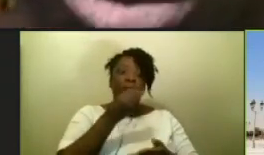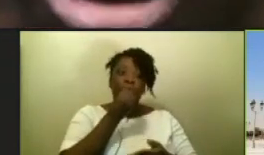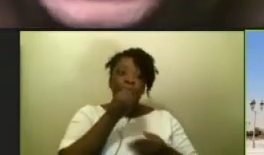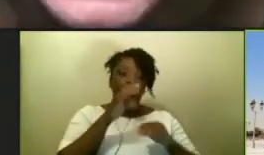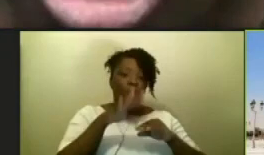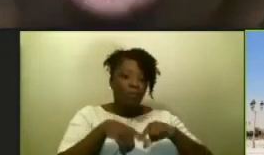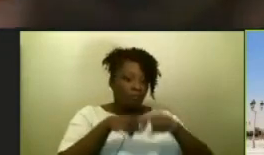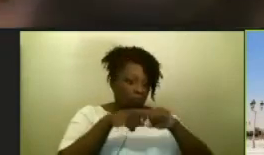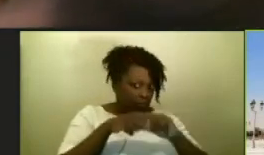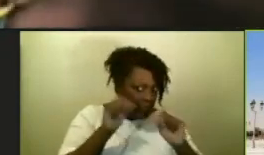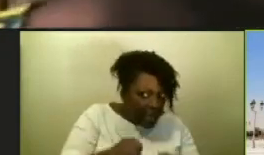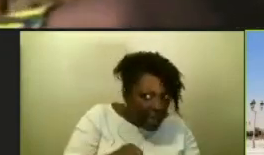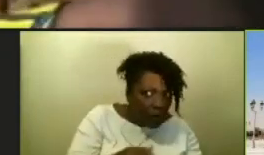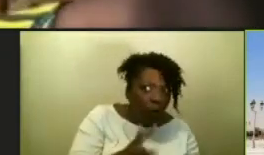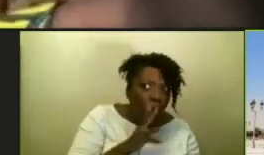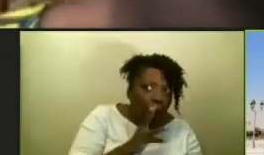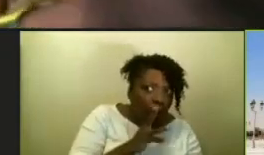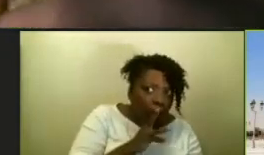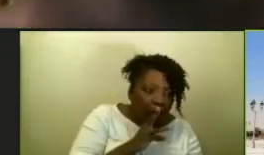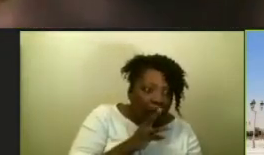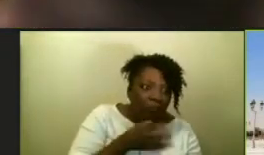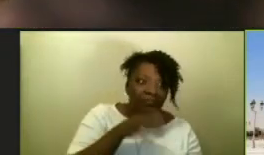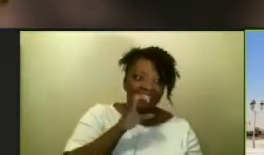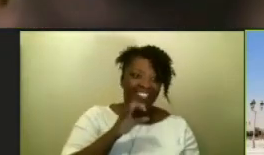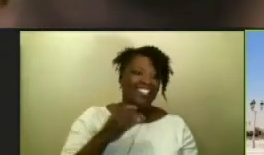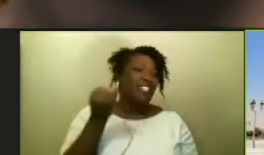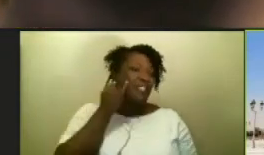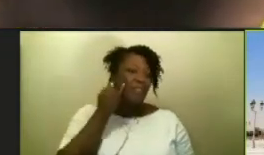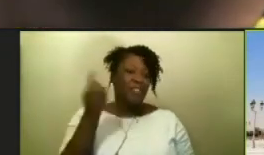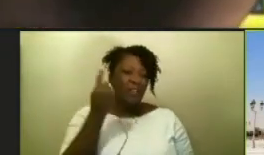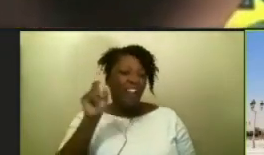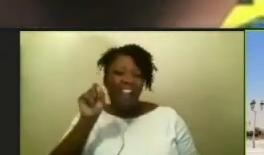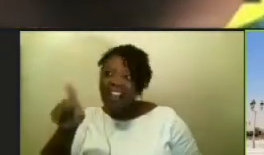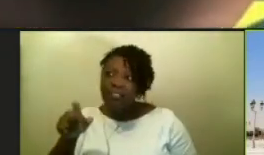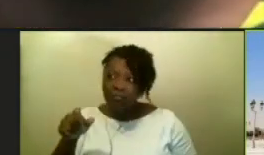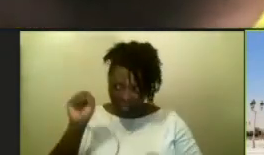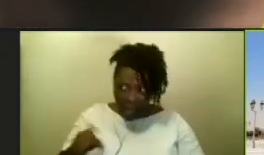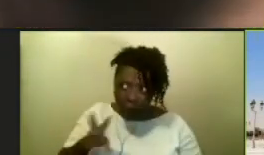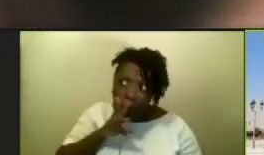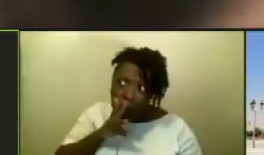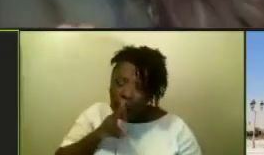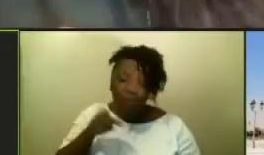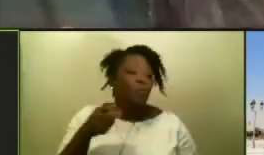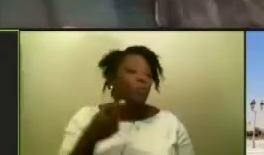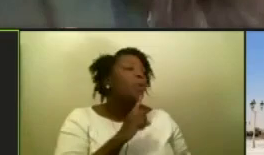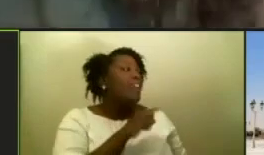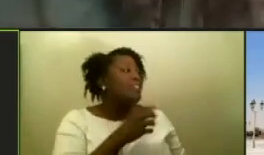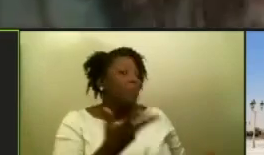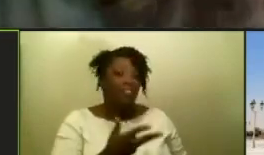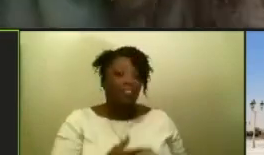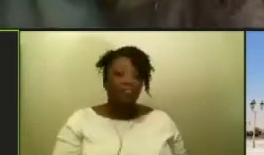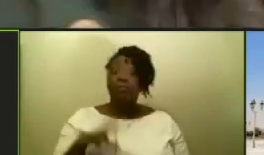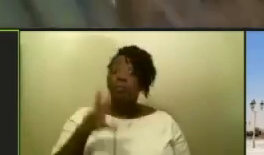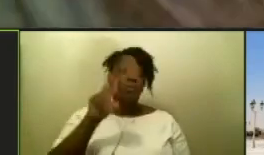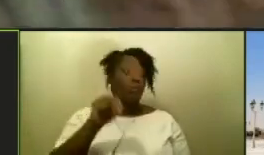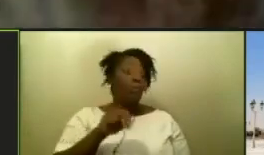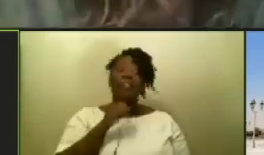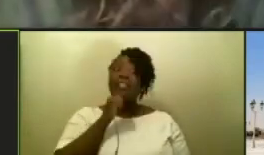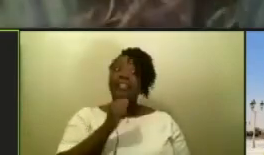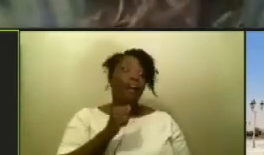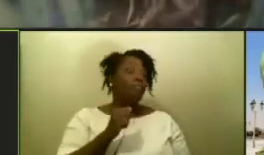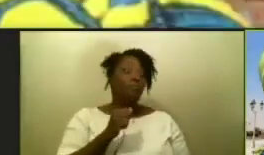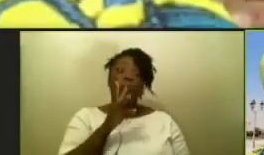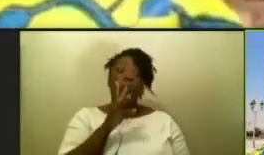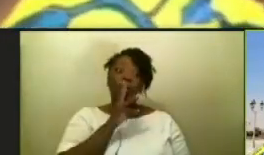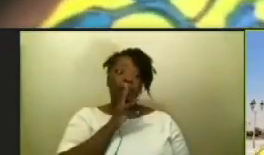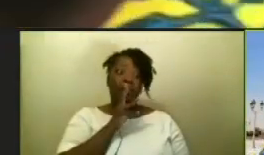have water? What would be the answer to that, Isra? The answer is not even water. Not even water,